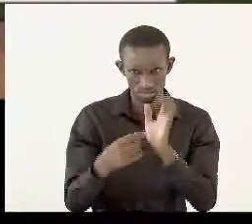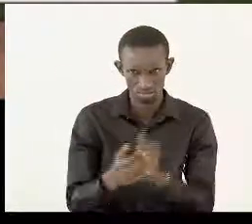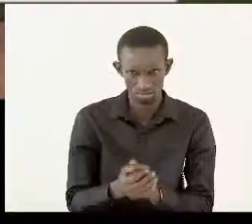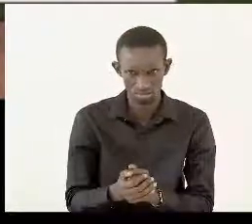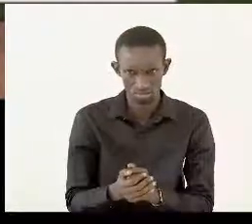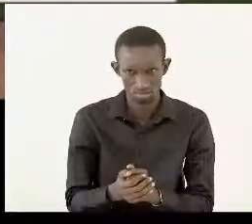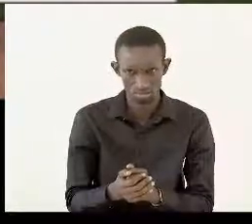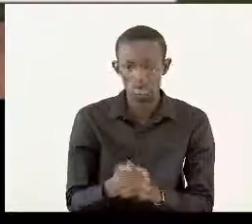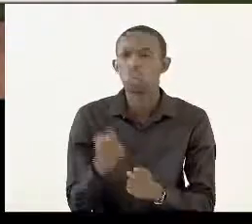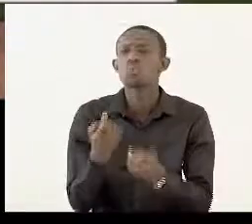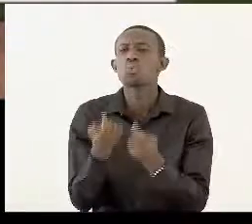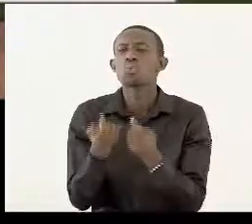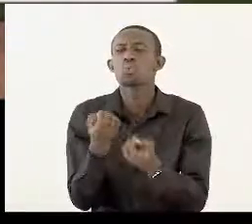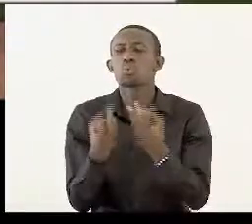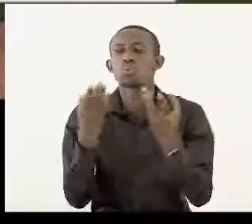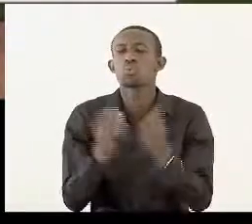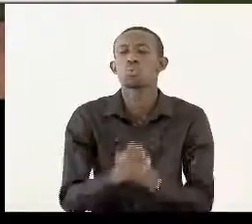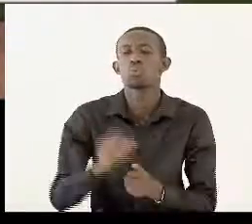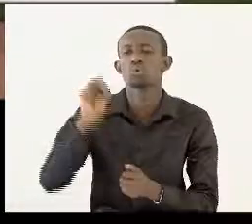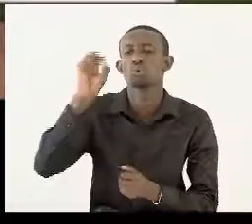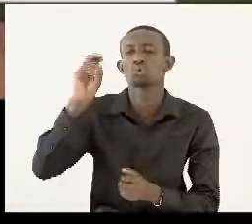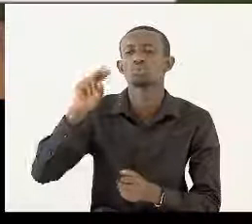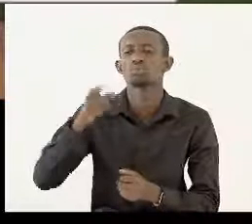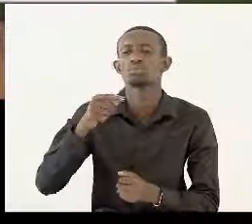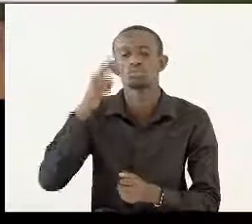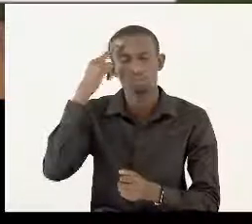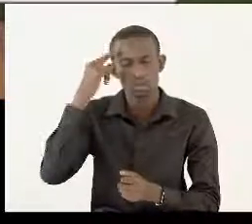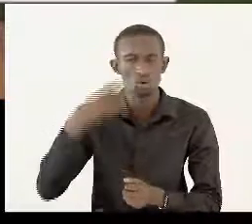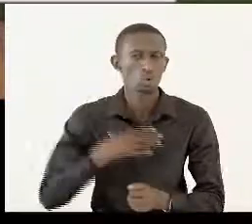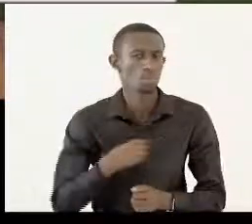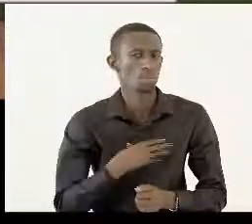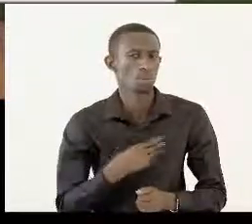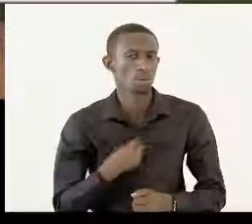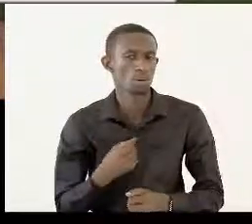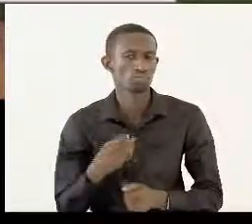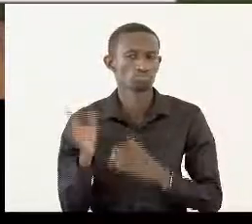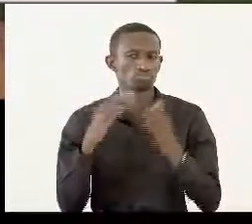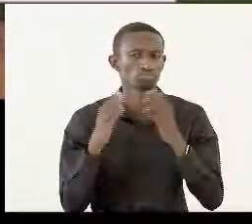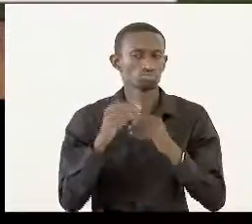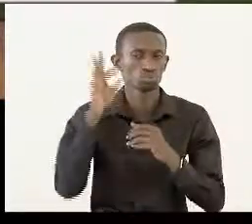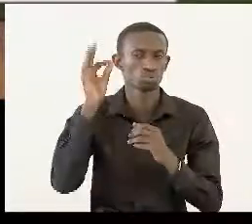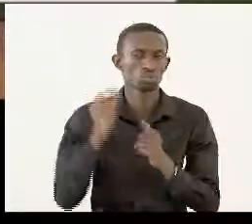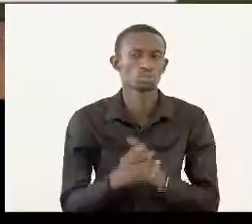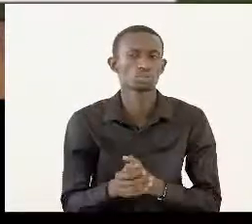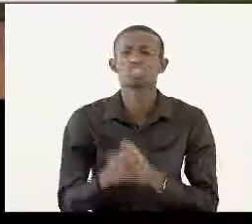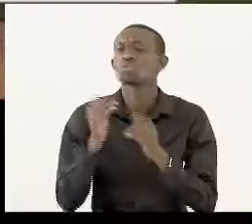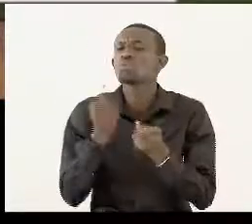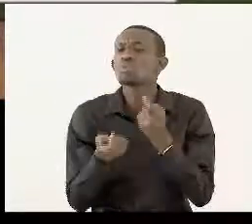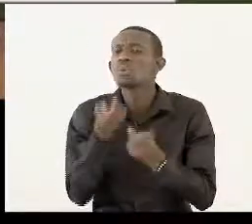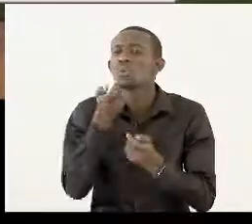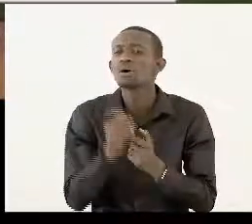by burning sodium. Do you remember the yellow flame of sodium when it